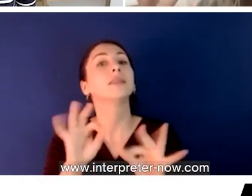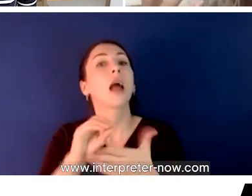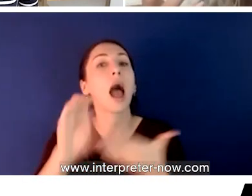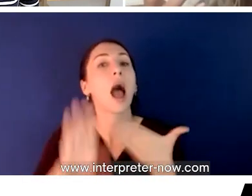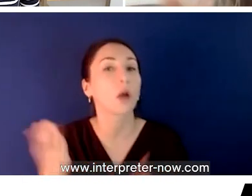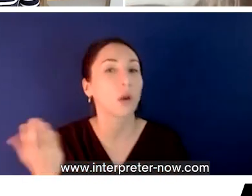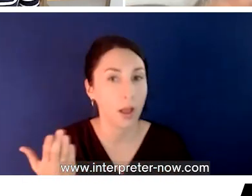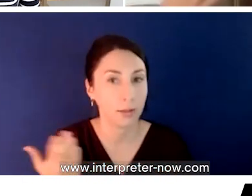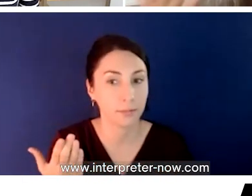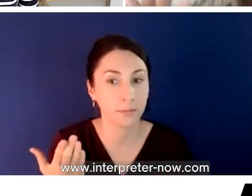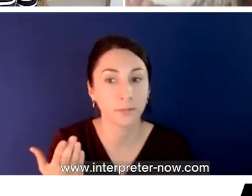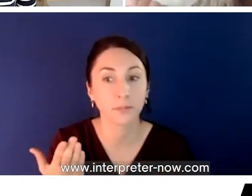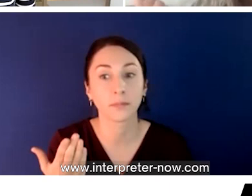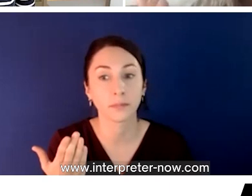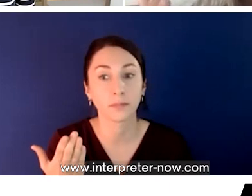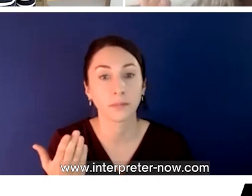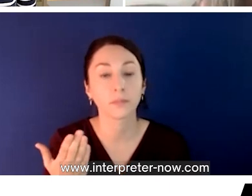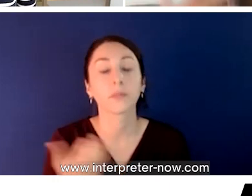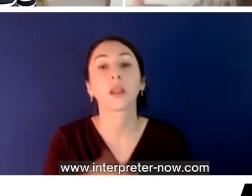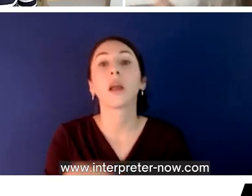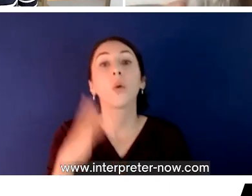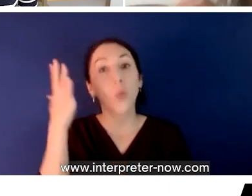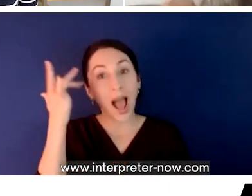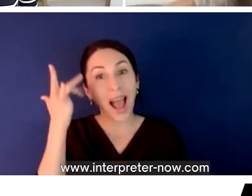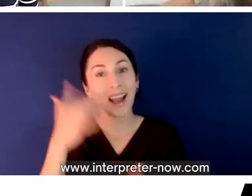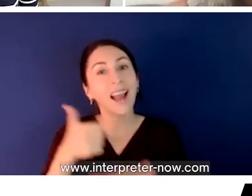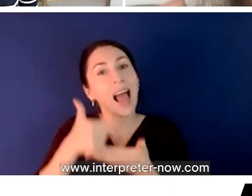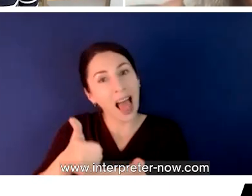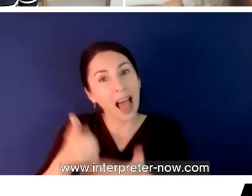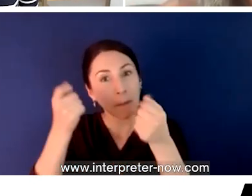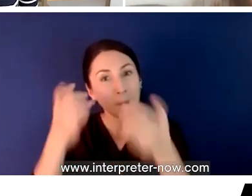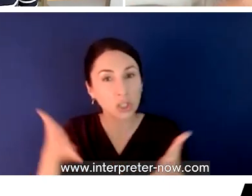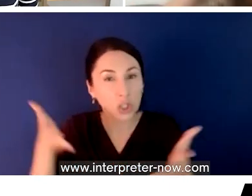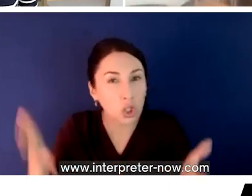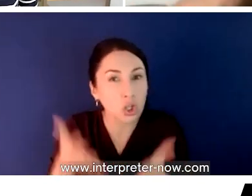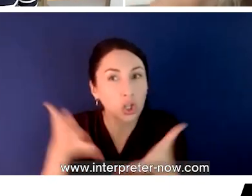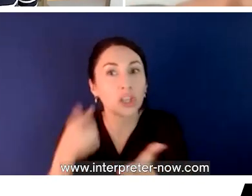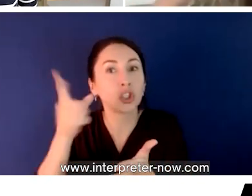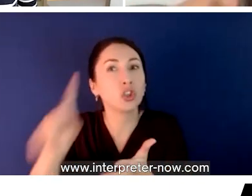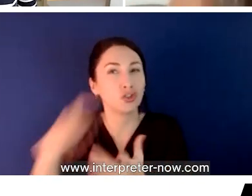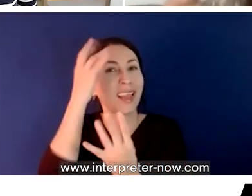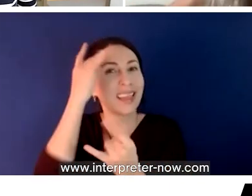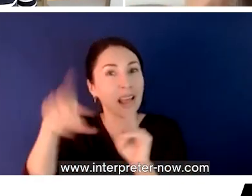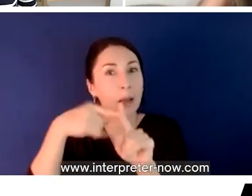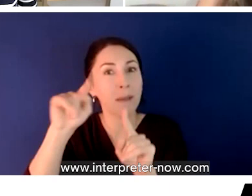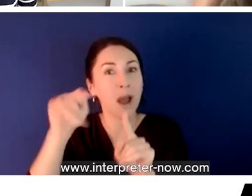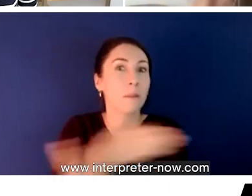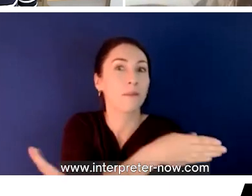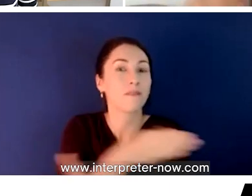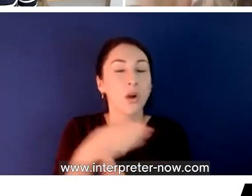was shooting for would be, right? Frankly, to encourage him to think about it ahead of time, right? Because she didn't feel like she was getting that